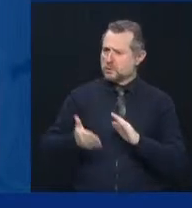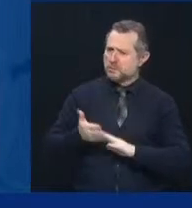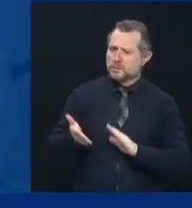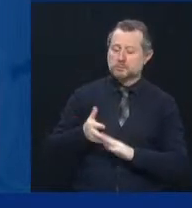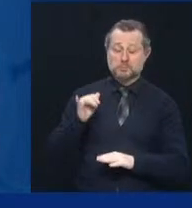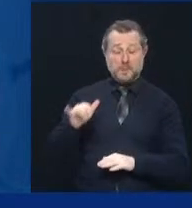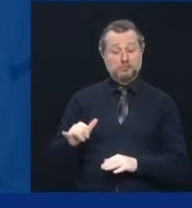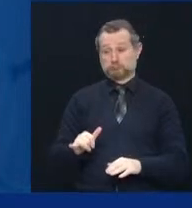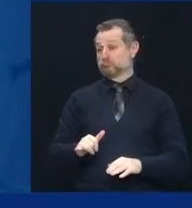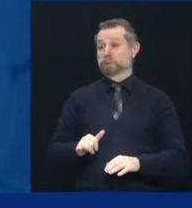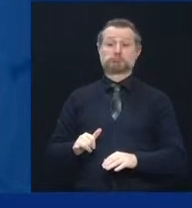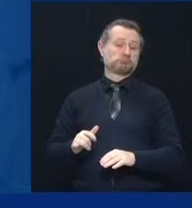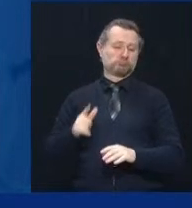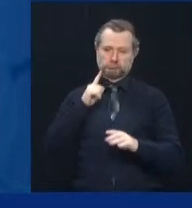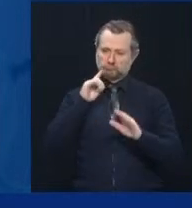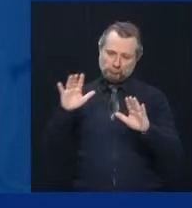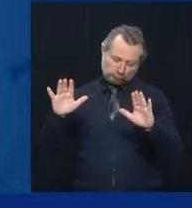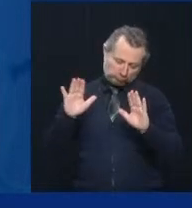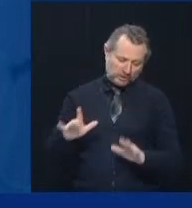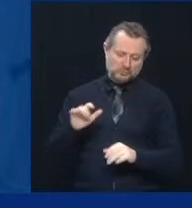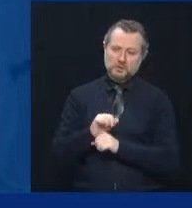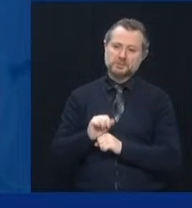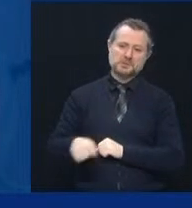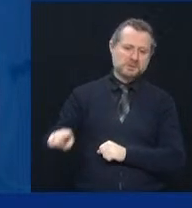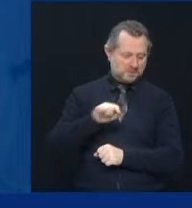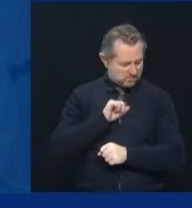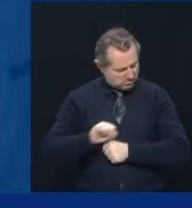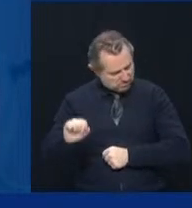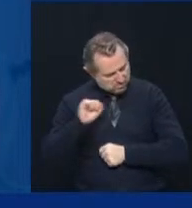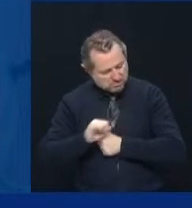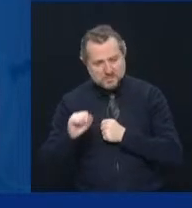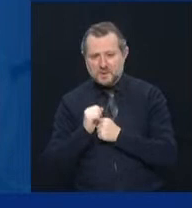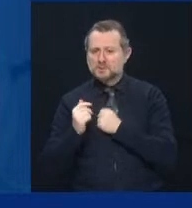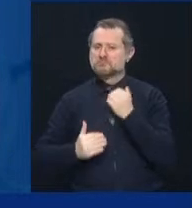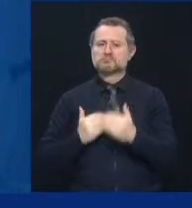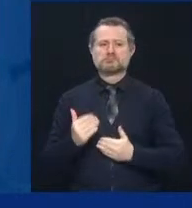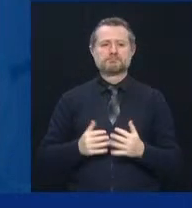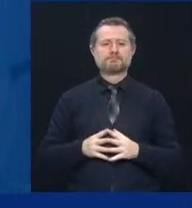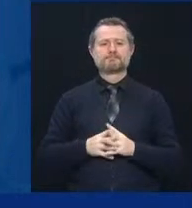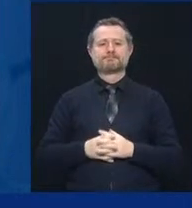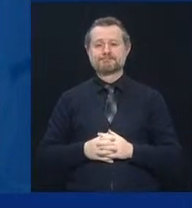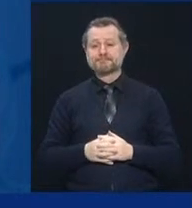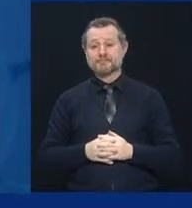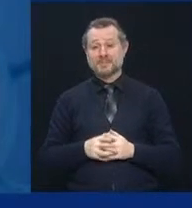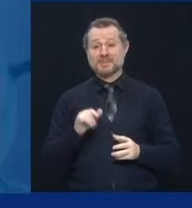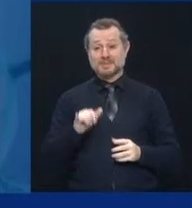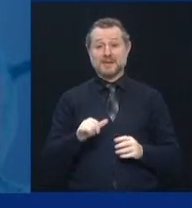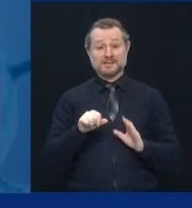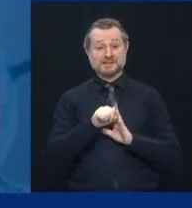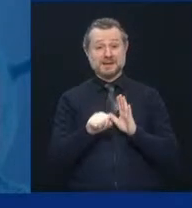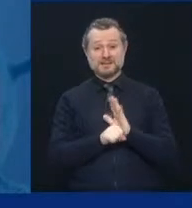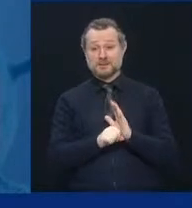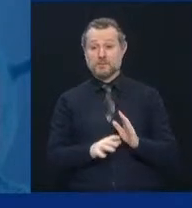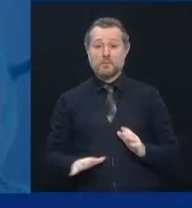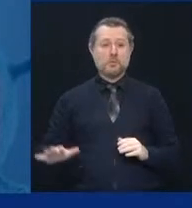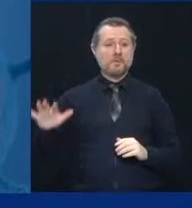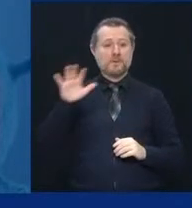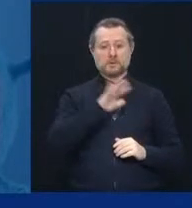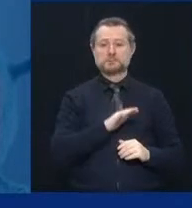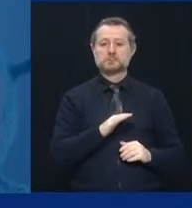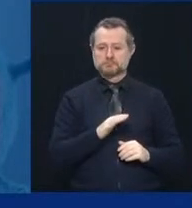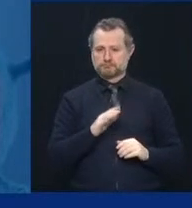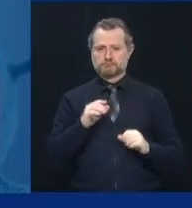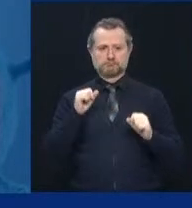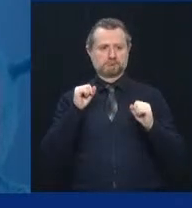a great job. But that was a statewide phenomenon all across the